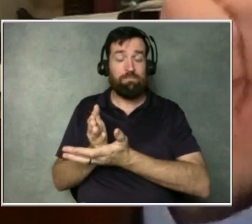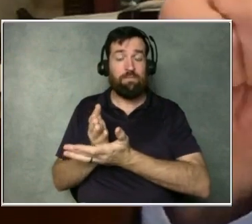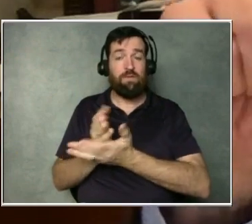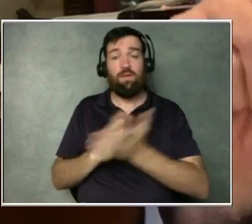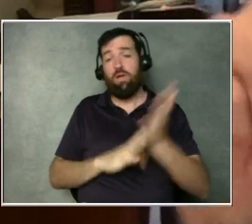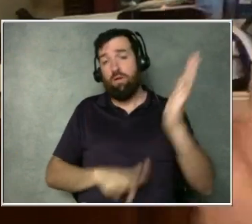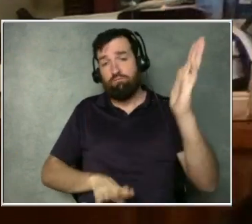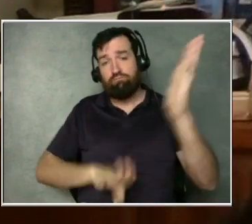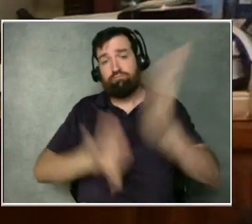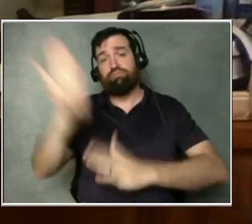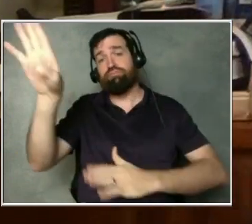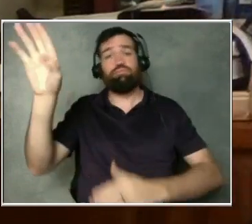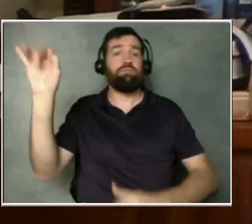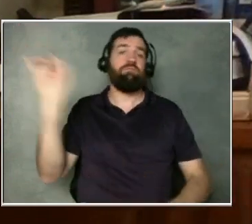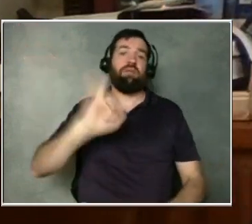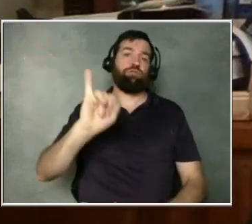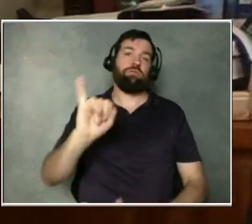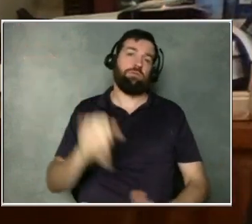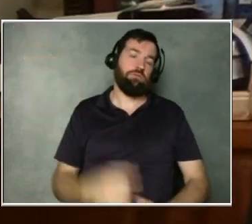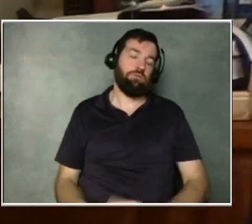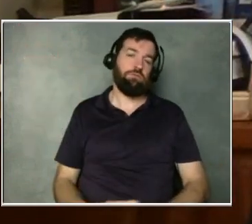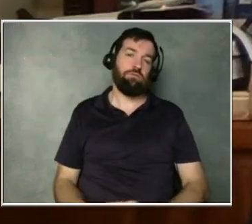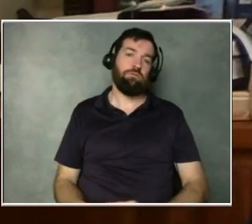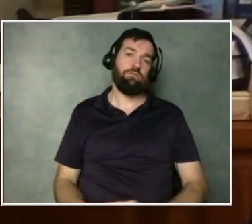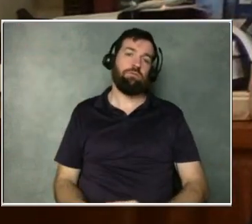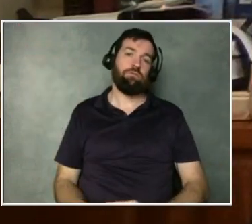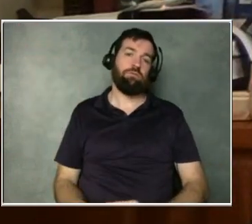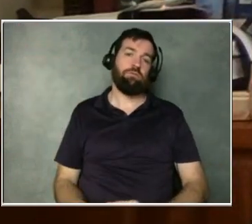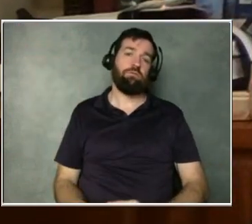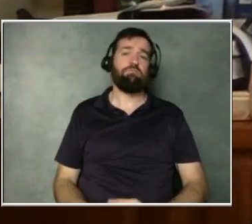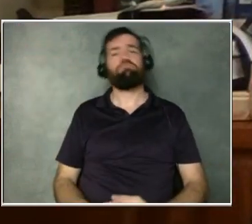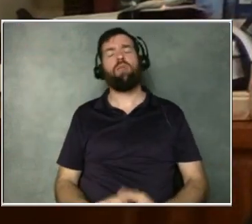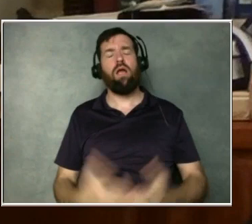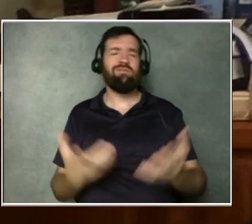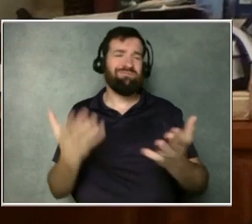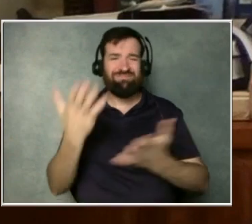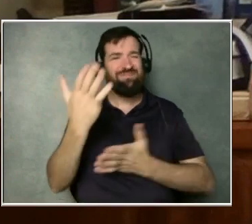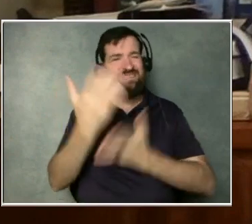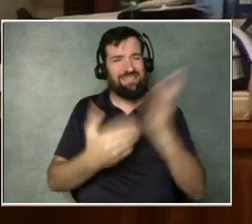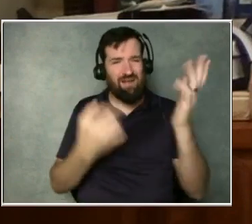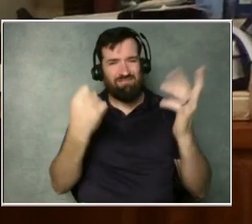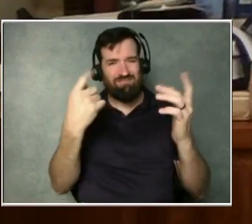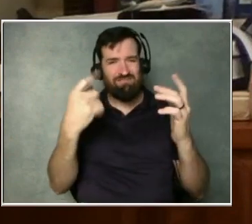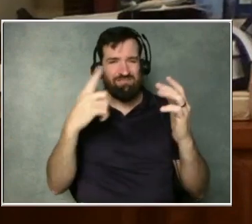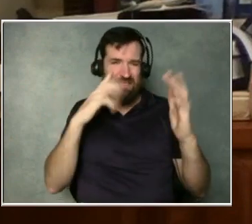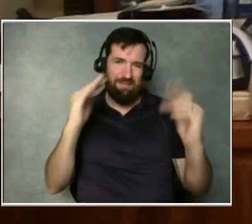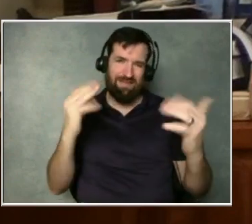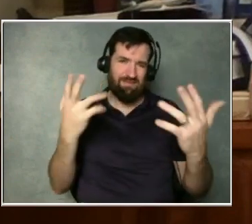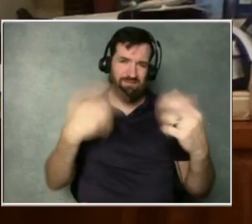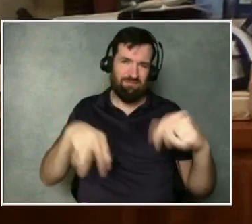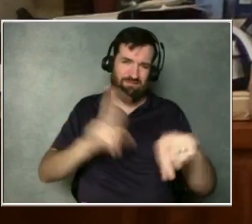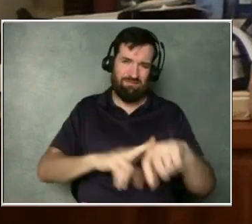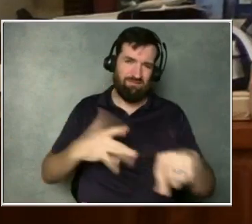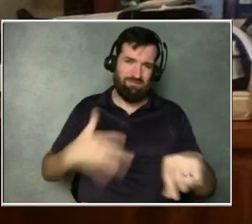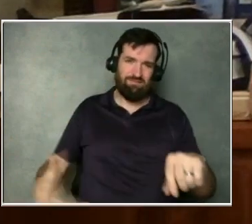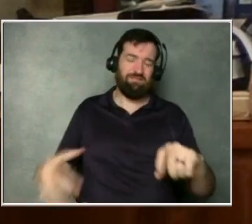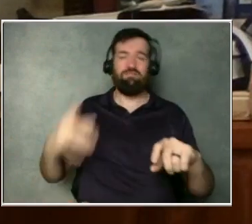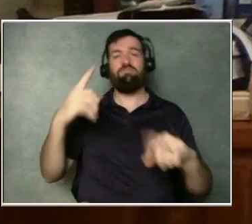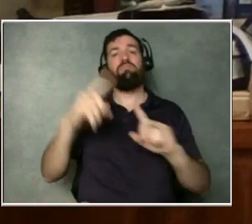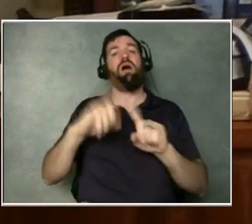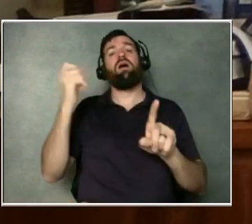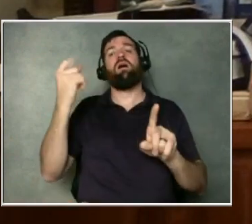surge in infections again. So some of that is to be expected, but the dynamic changes because